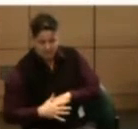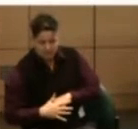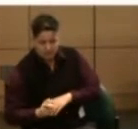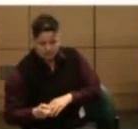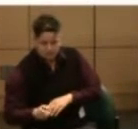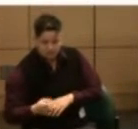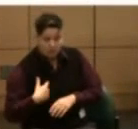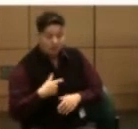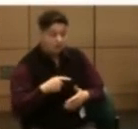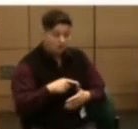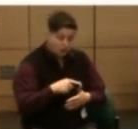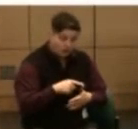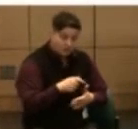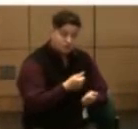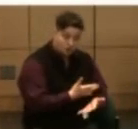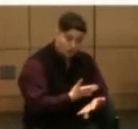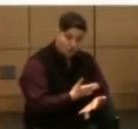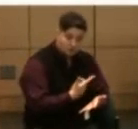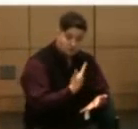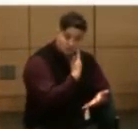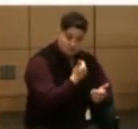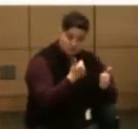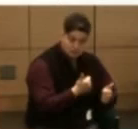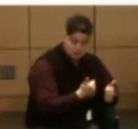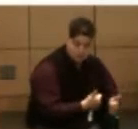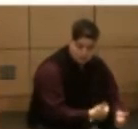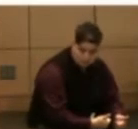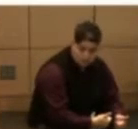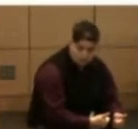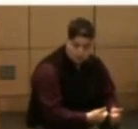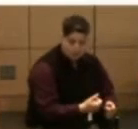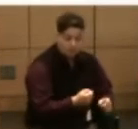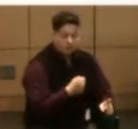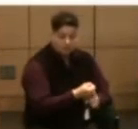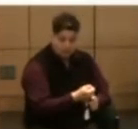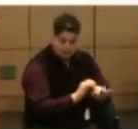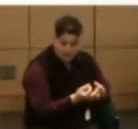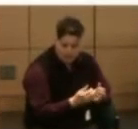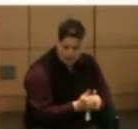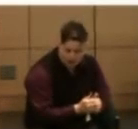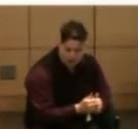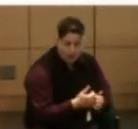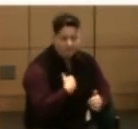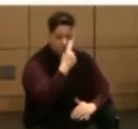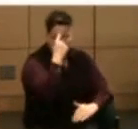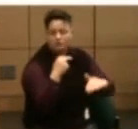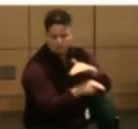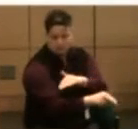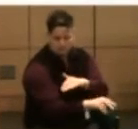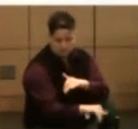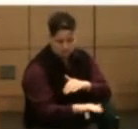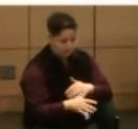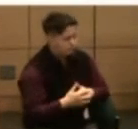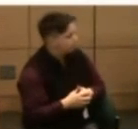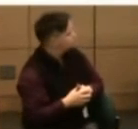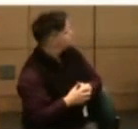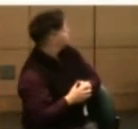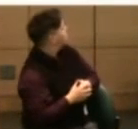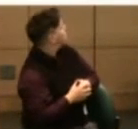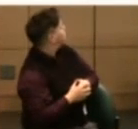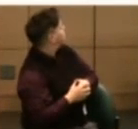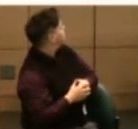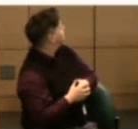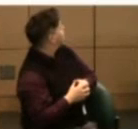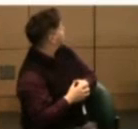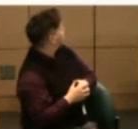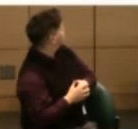hearing loss or has implications for the family, then it's something that I have to think about. There are reports of families